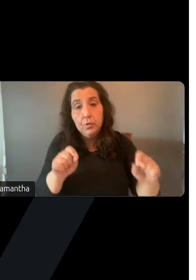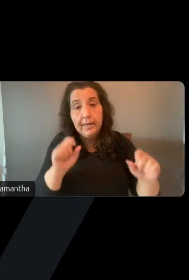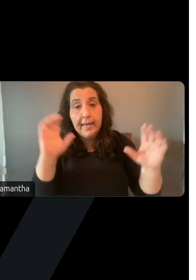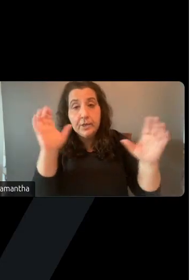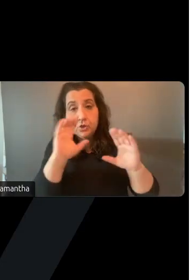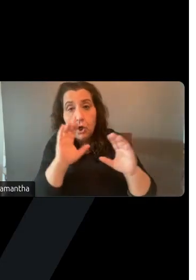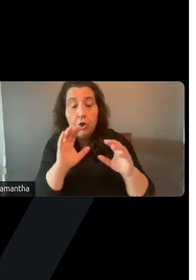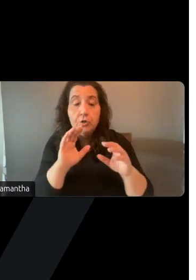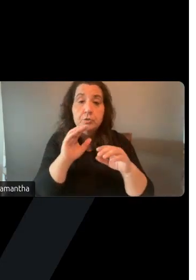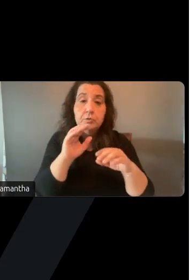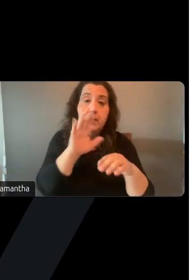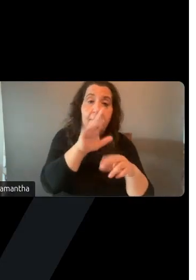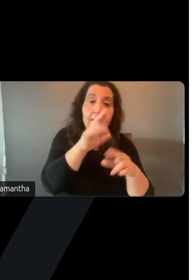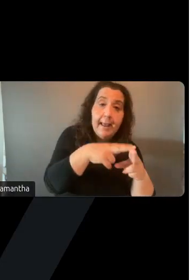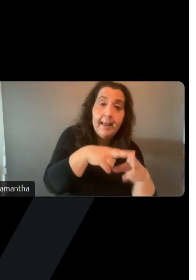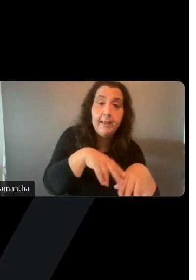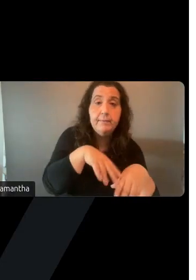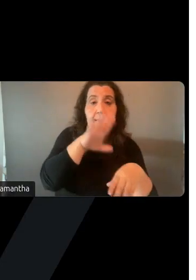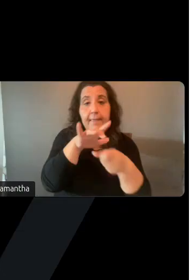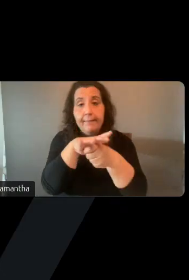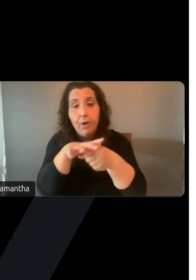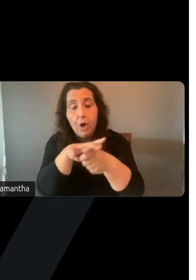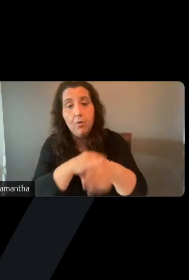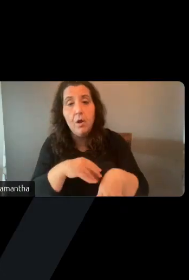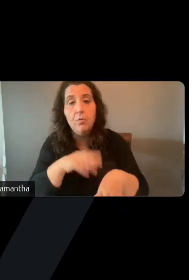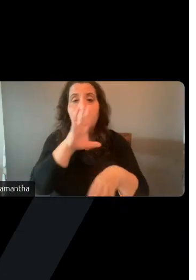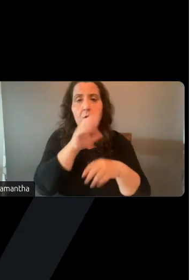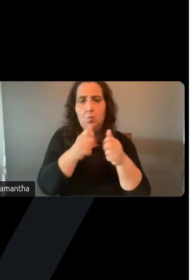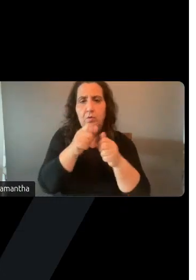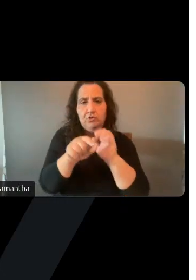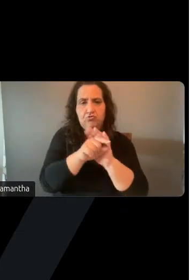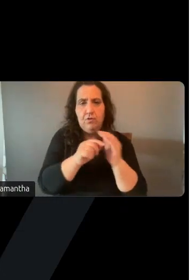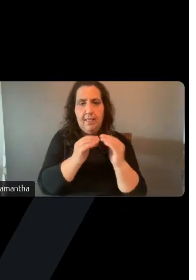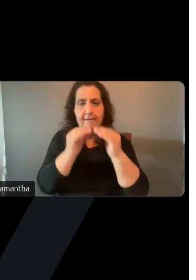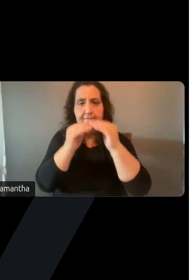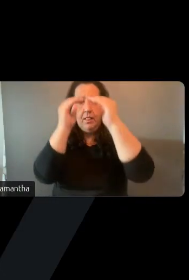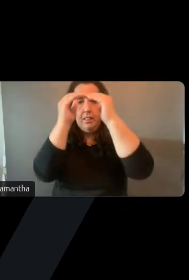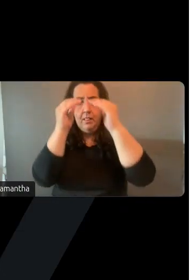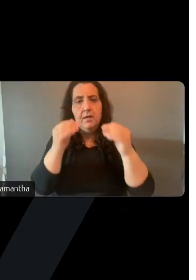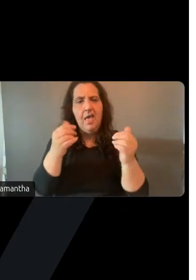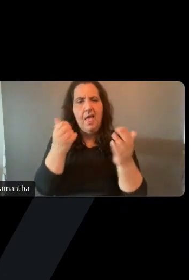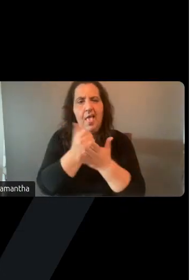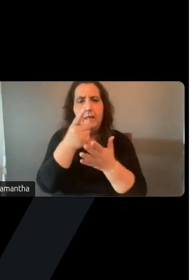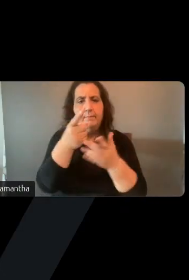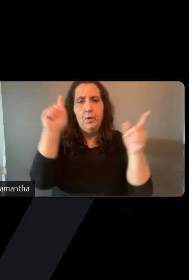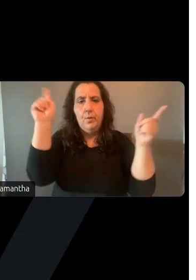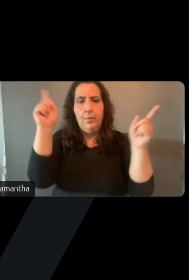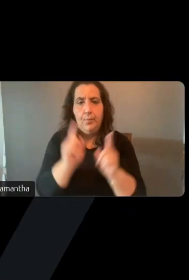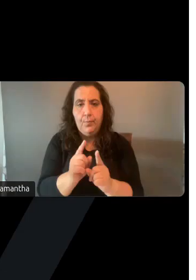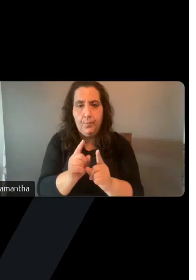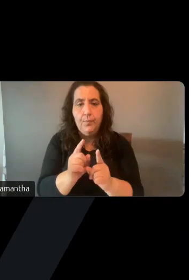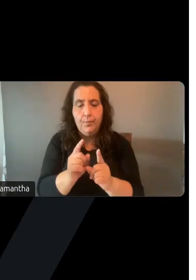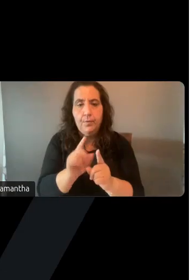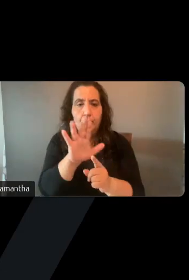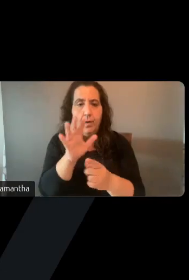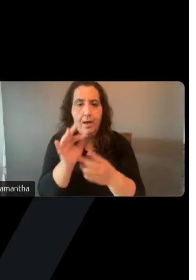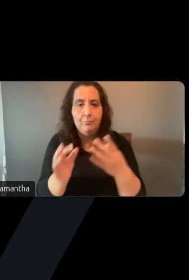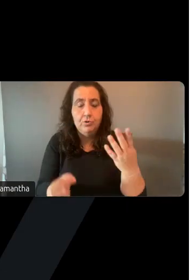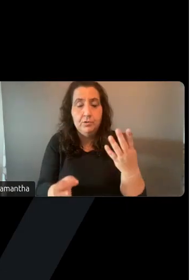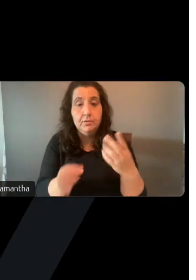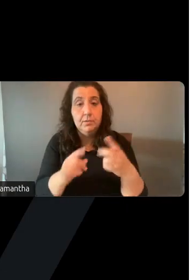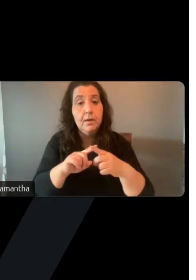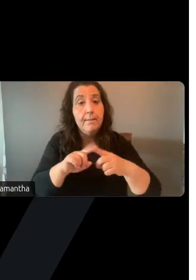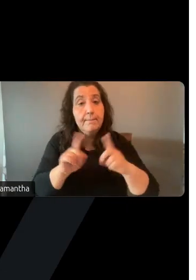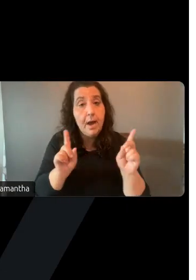name, borough, or grade level to help narrow down your options. However, you'll want to remember that